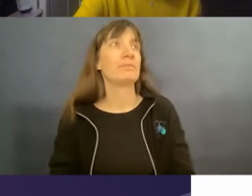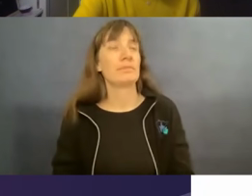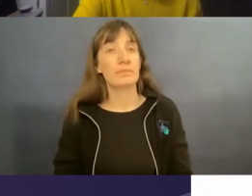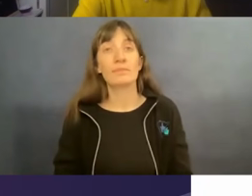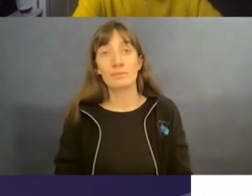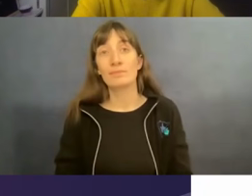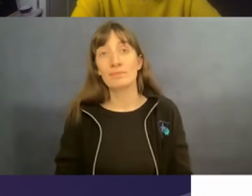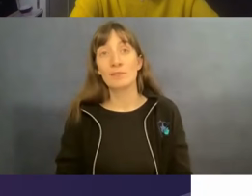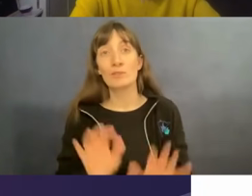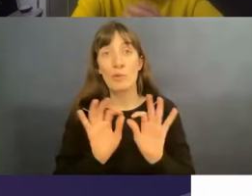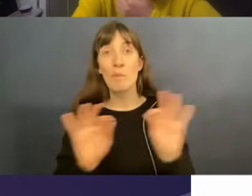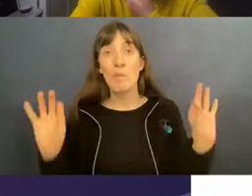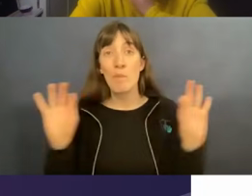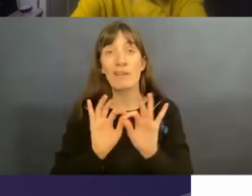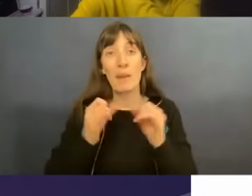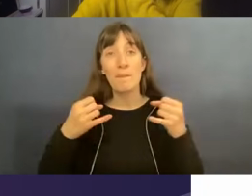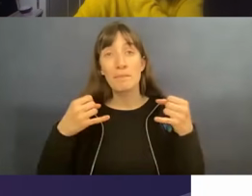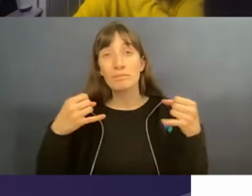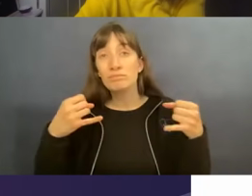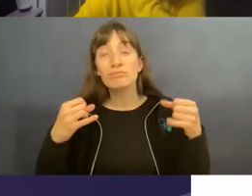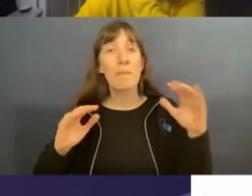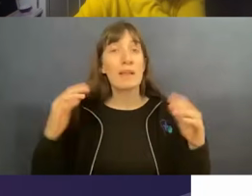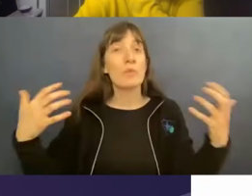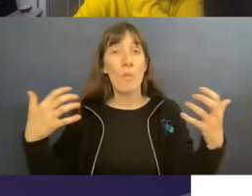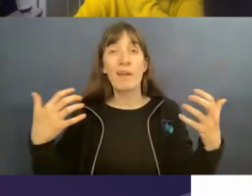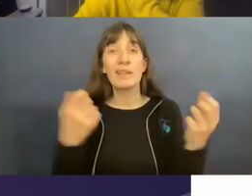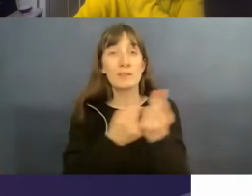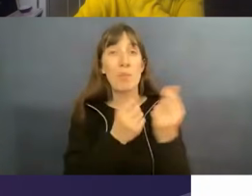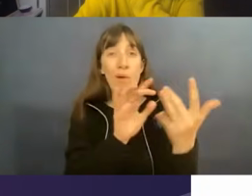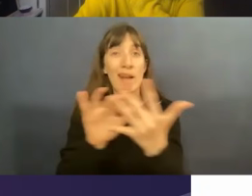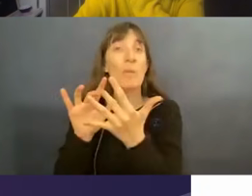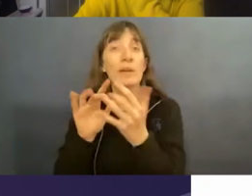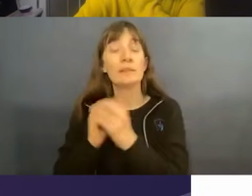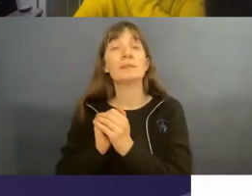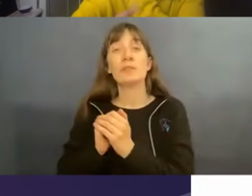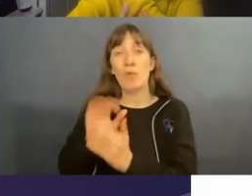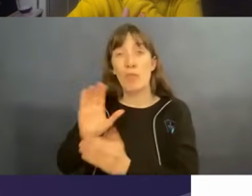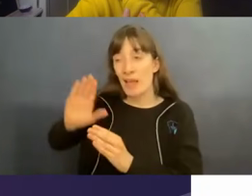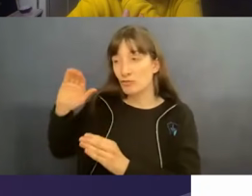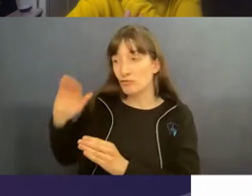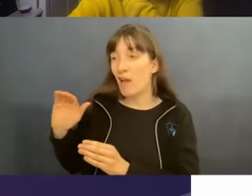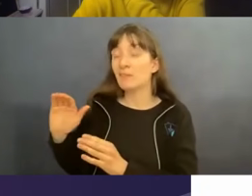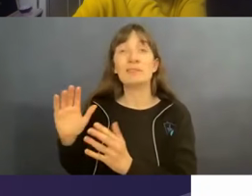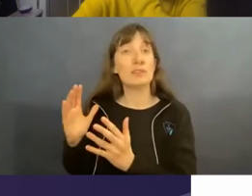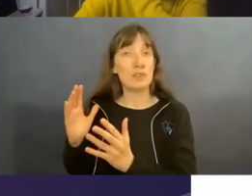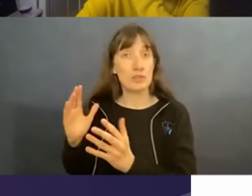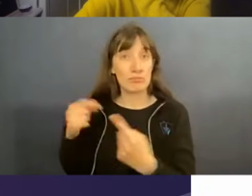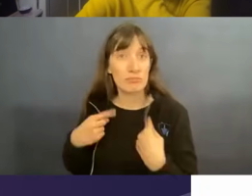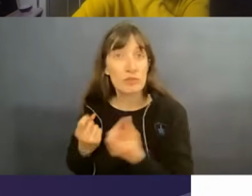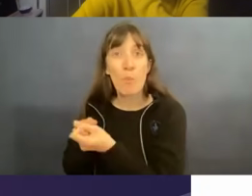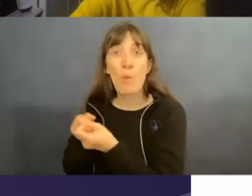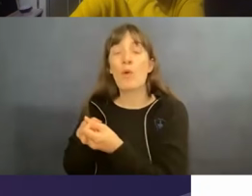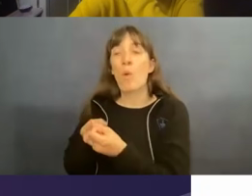is building this network of support. So thinking about the child that you're working with or that you're supporting, or your own child if you're a